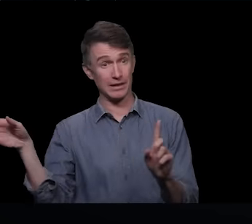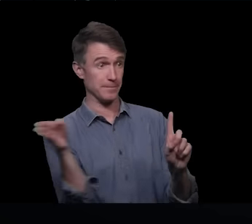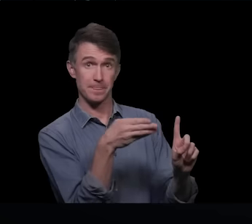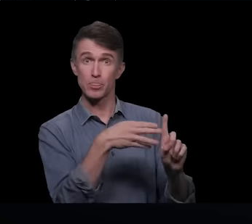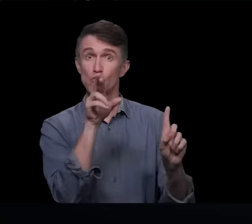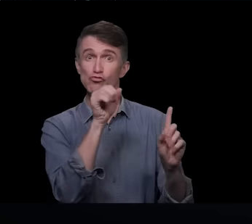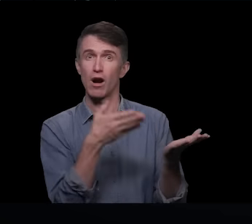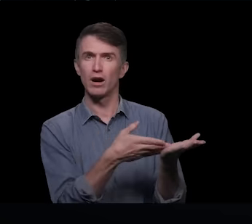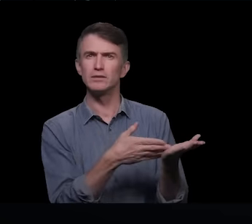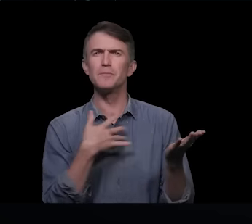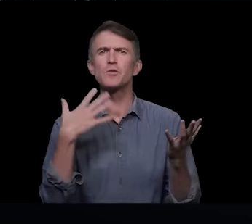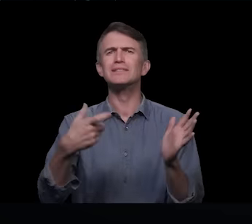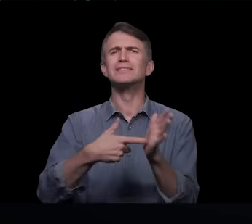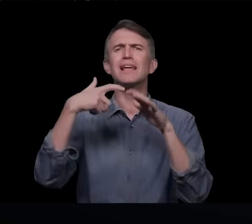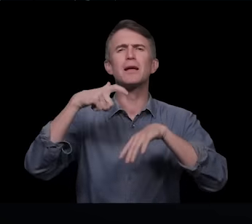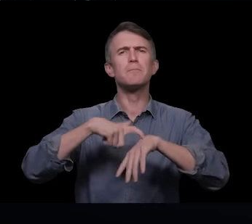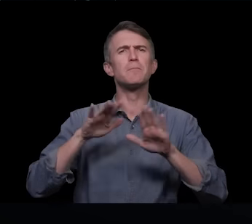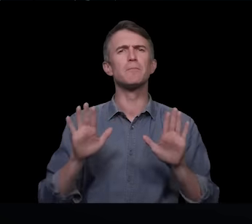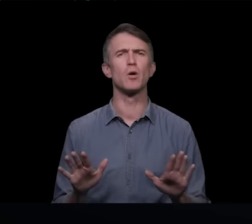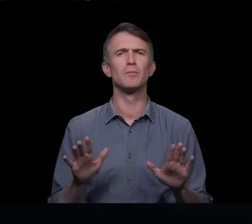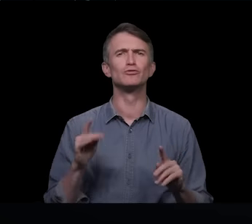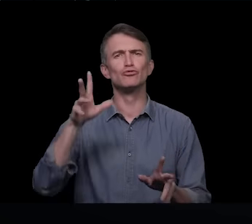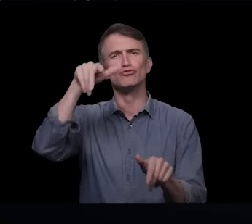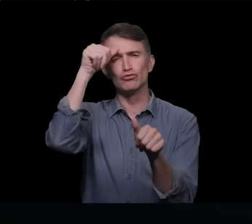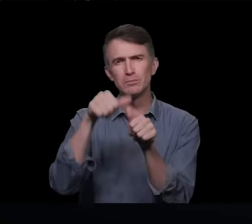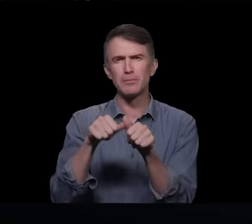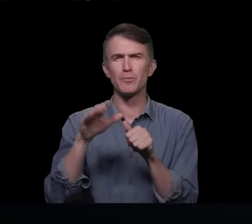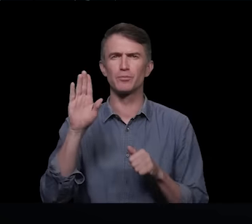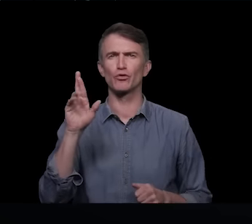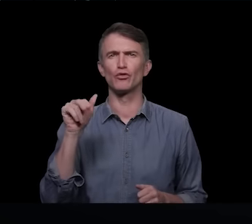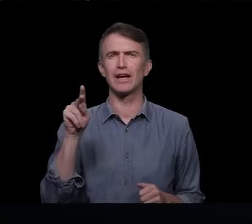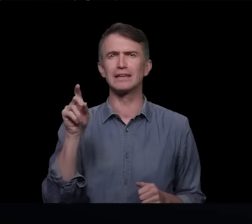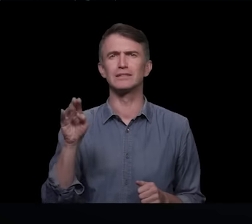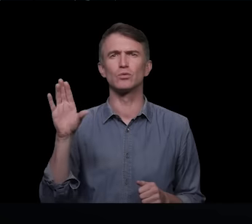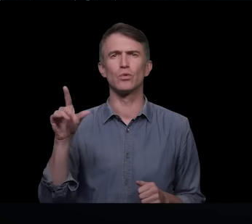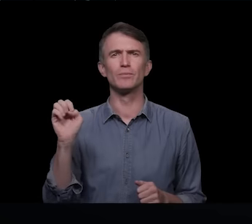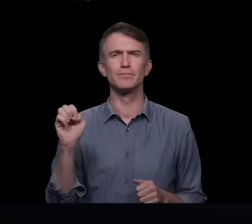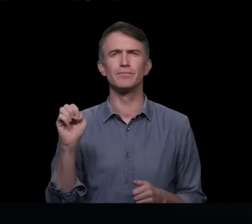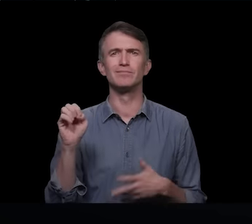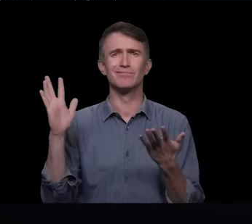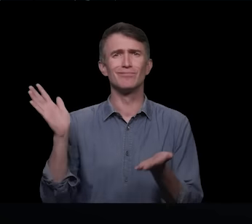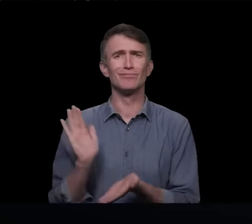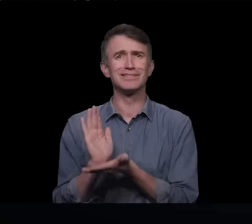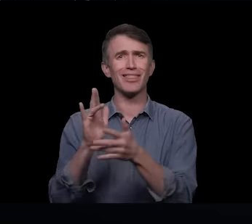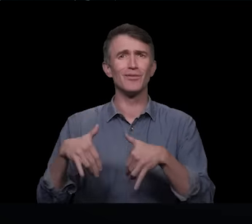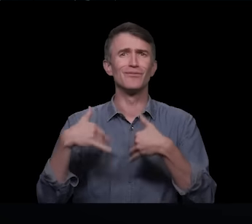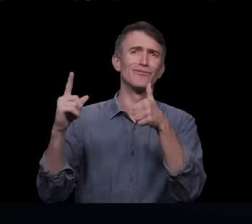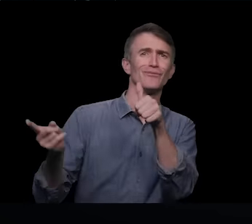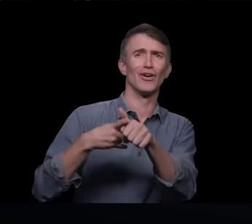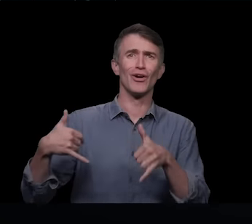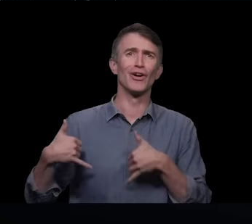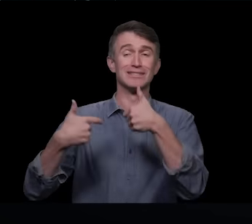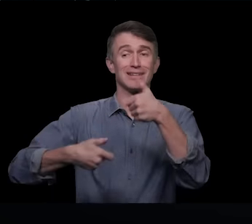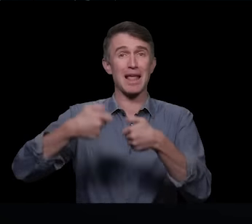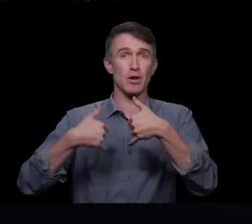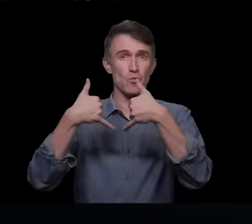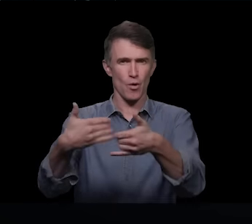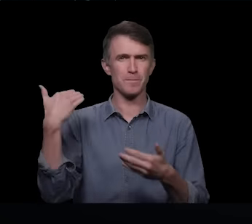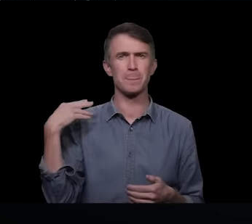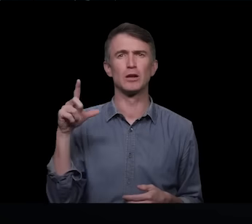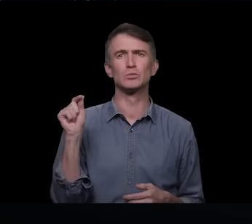to Ross, we'd like to take a moment to remember Brandon Cole, who presented the first ever gaming